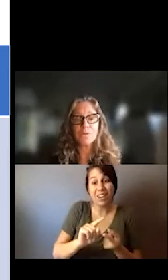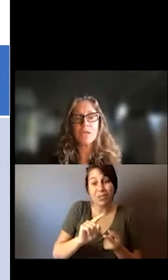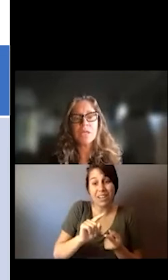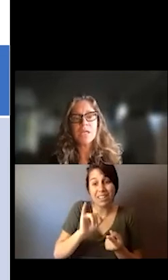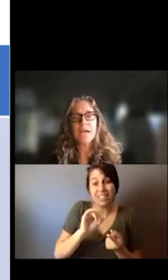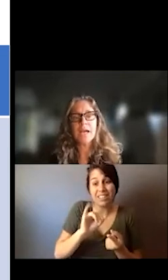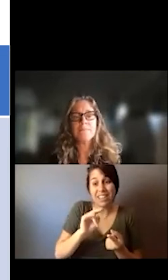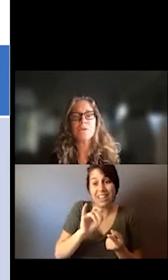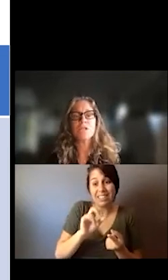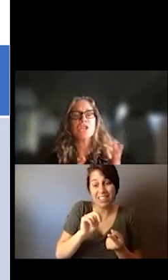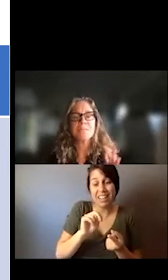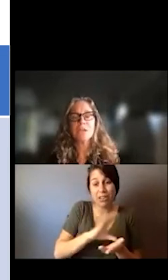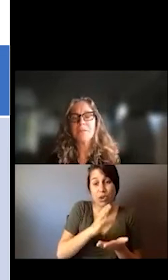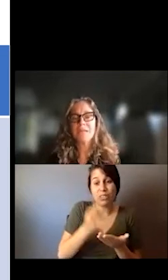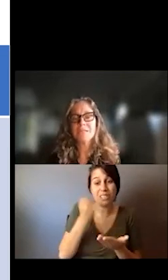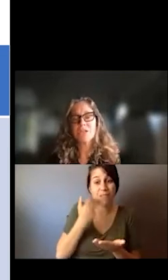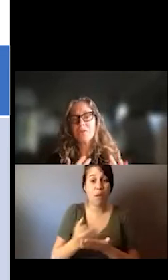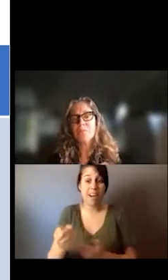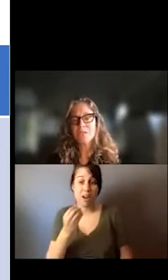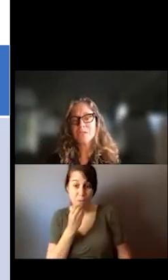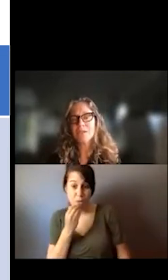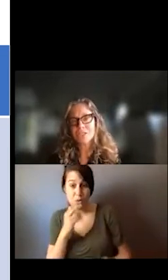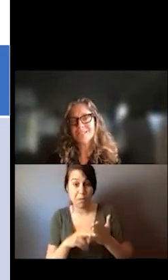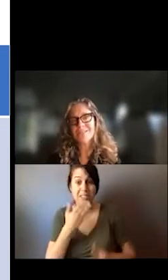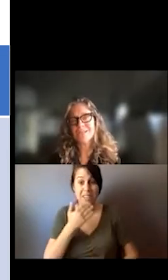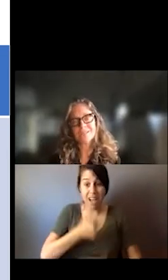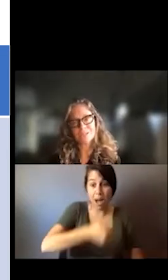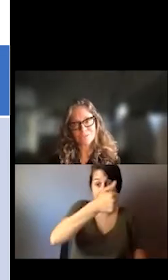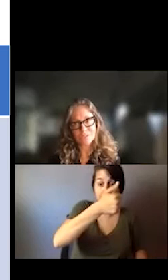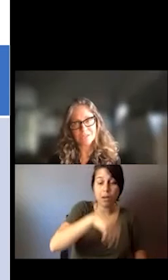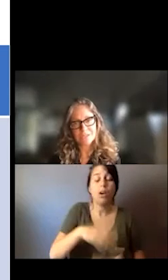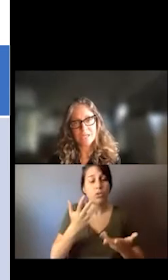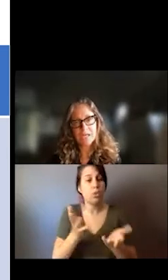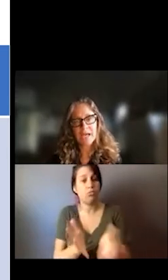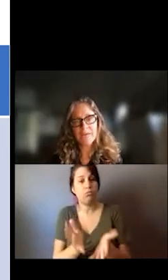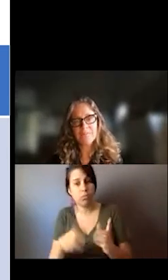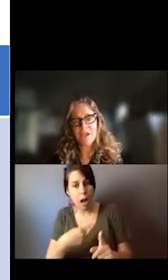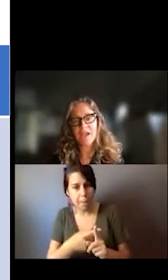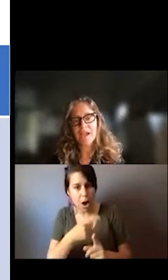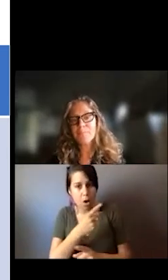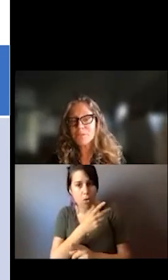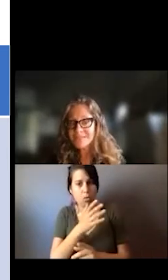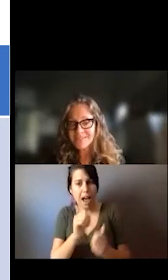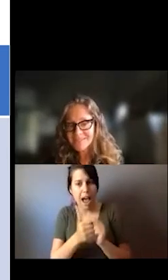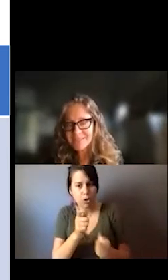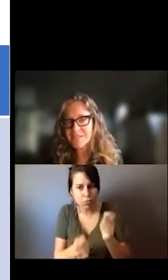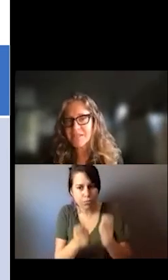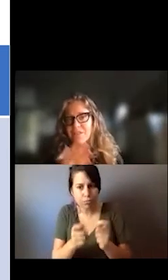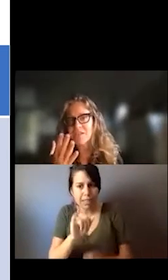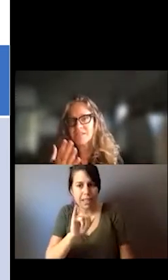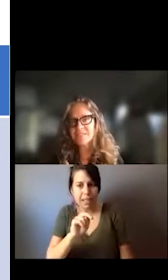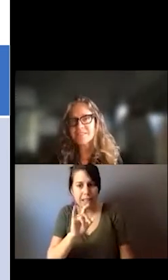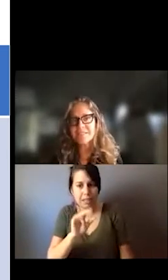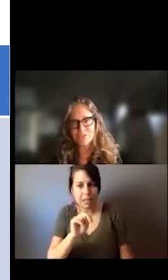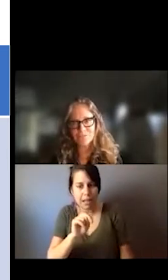they're running out of food. So an adjustment could be to talk with the patient about adjusting their insulin doses. I personally think